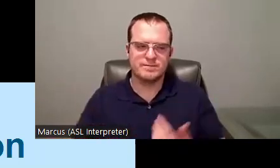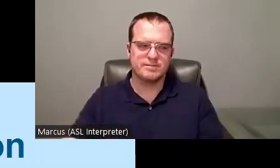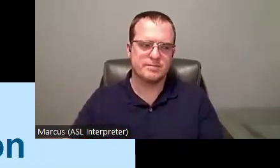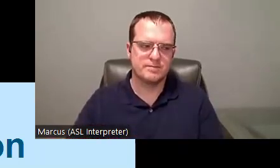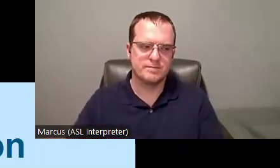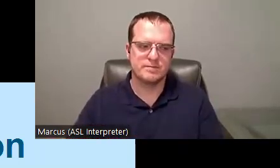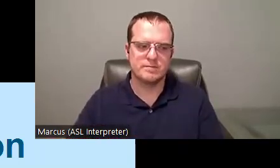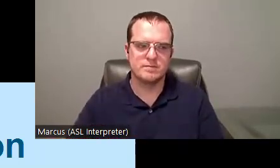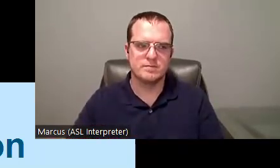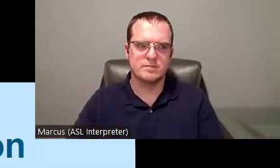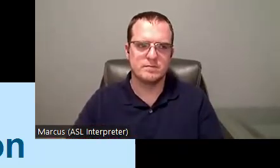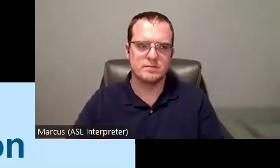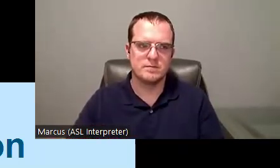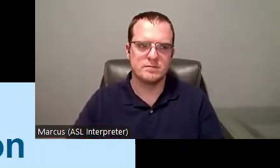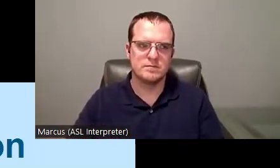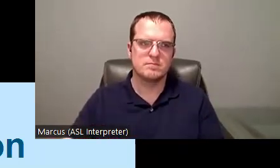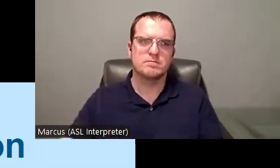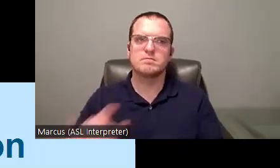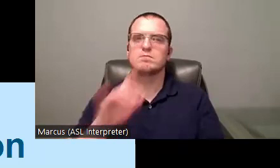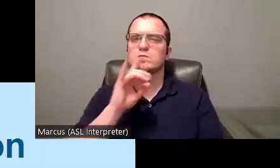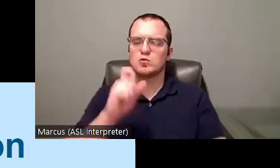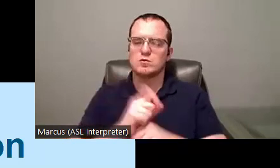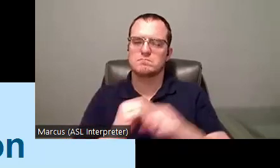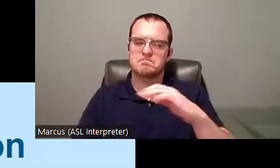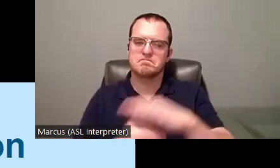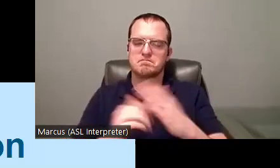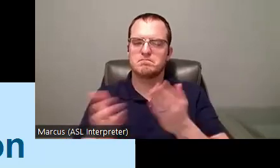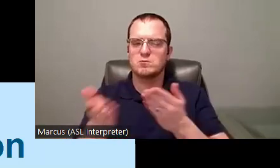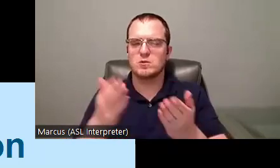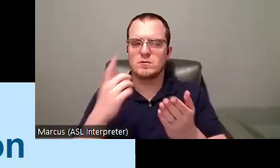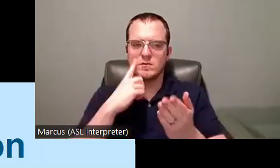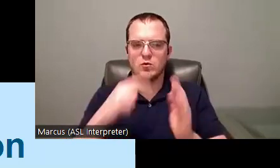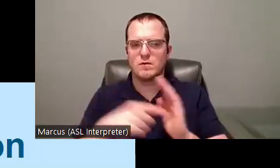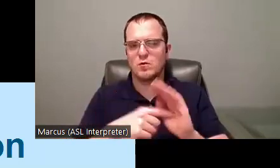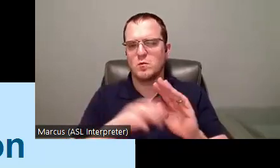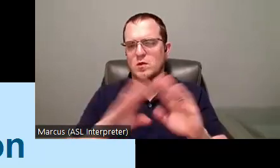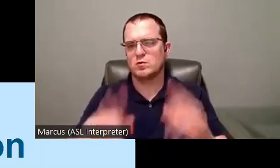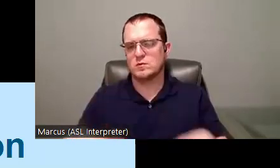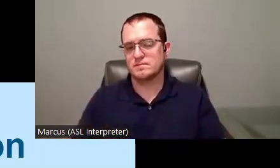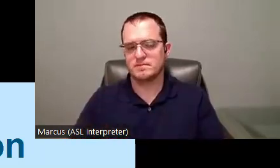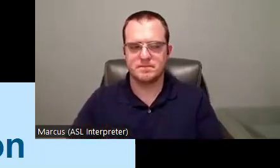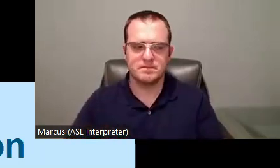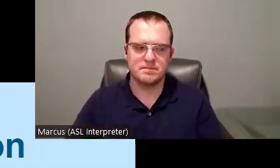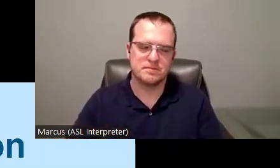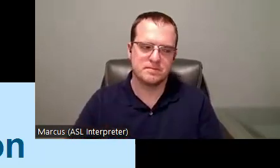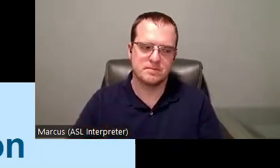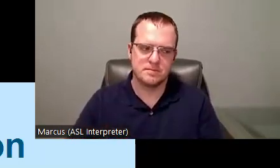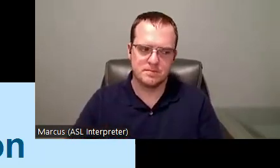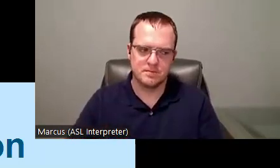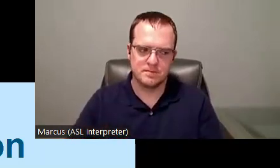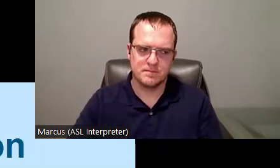truly getting up to their maximum level of service for affordable housing. Great.